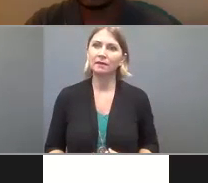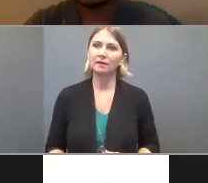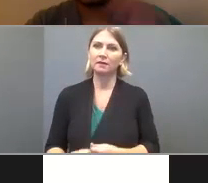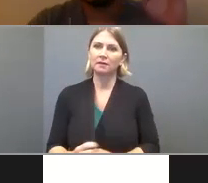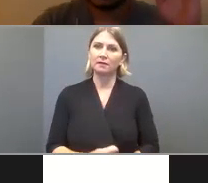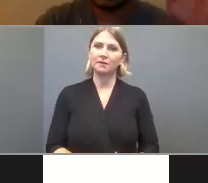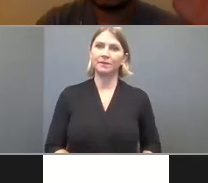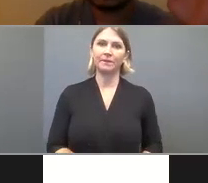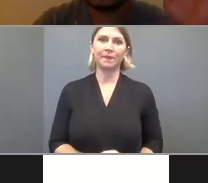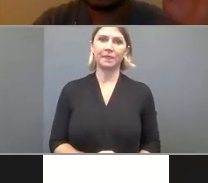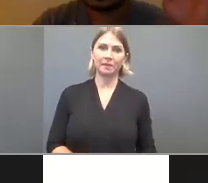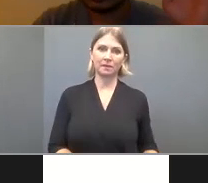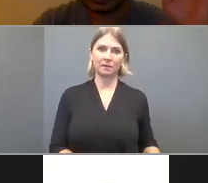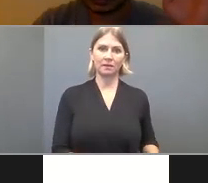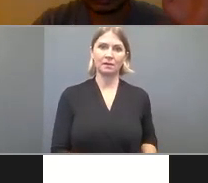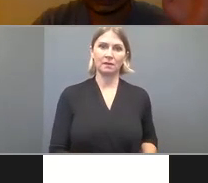So